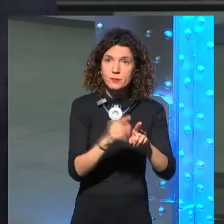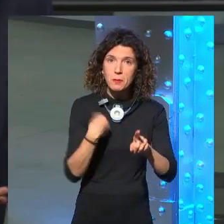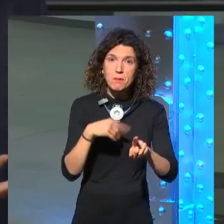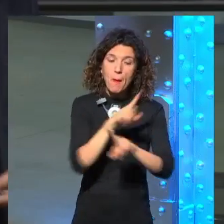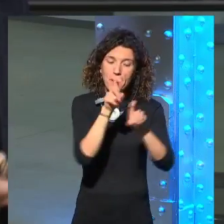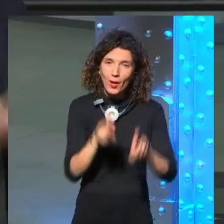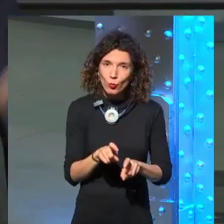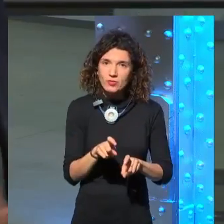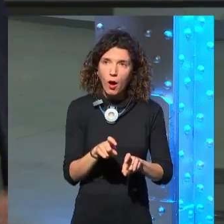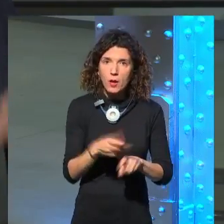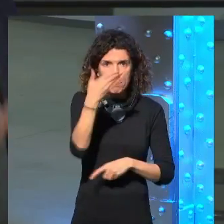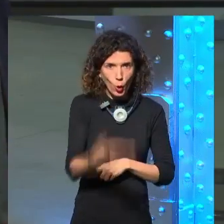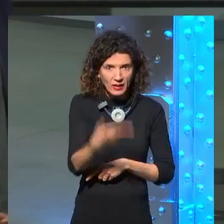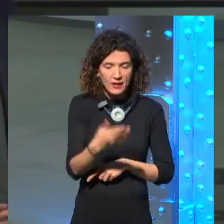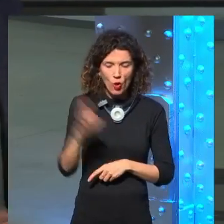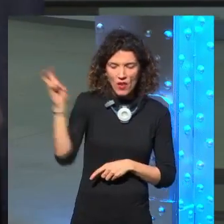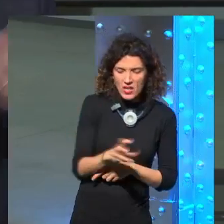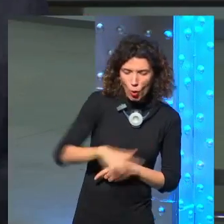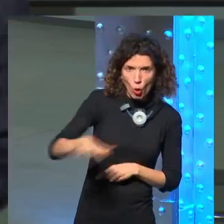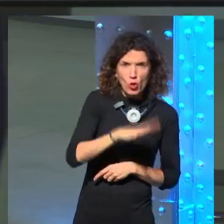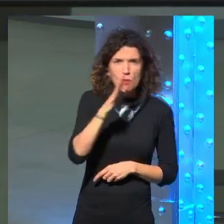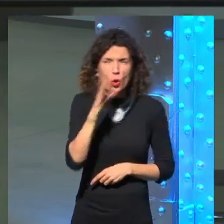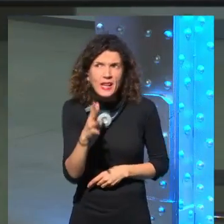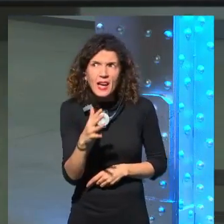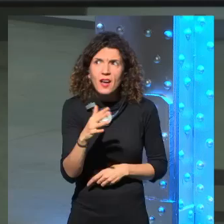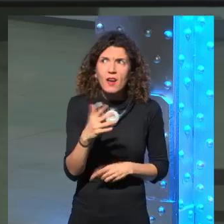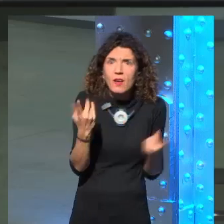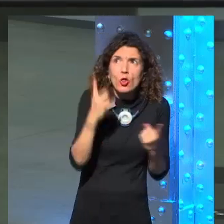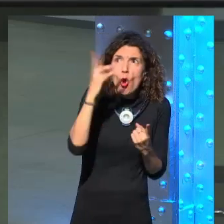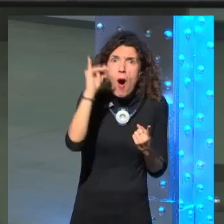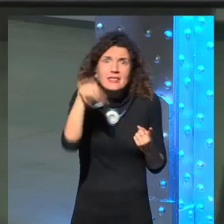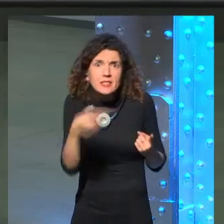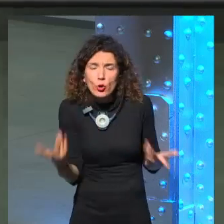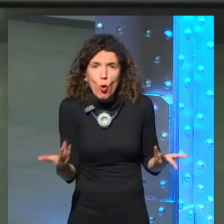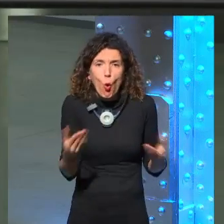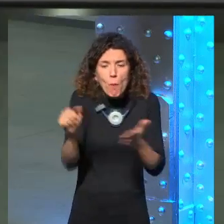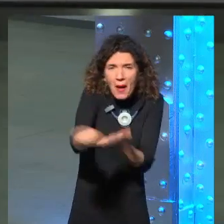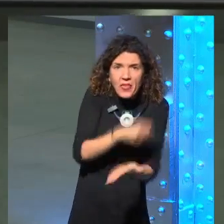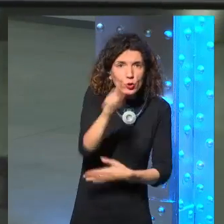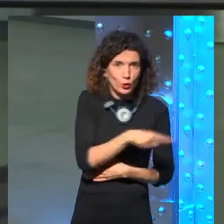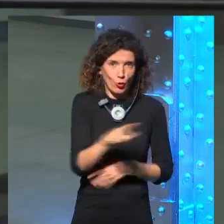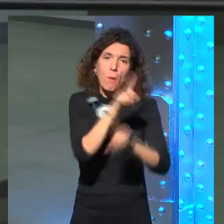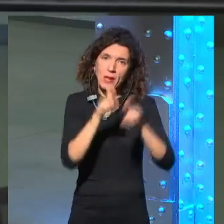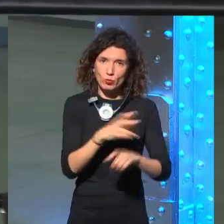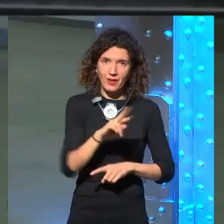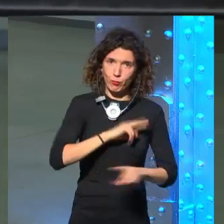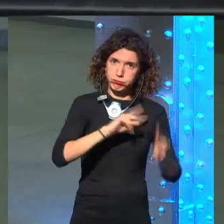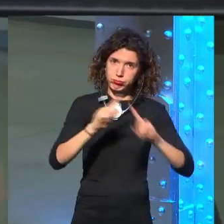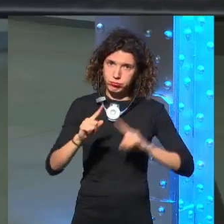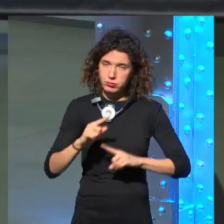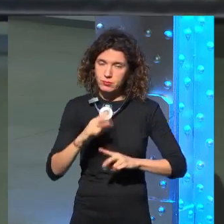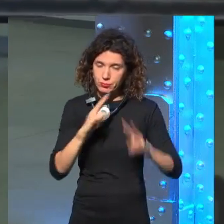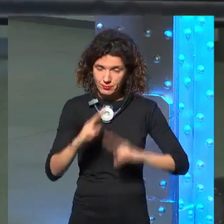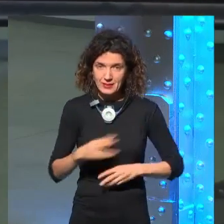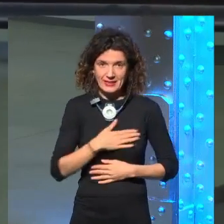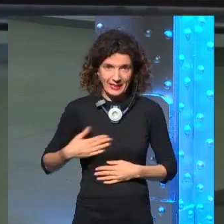about where we've come from. Why is there something rather than nothing? What's it all for? And so after a while